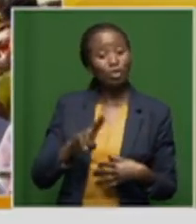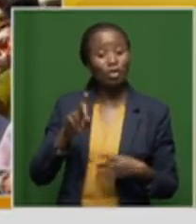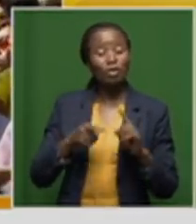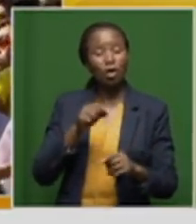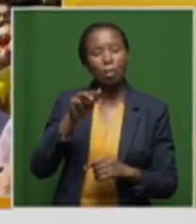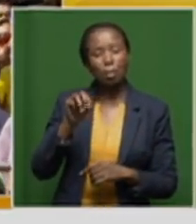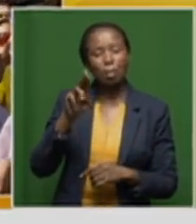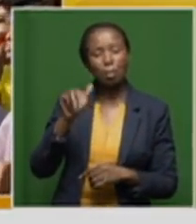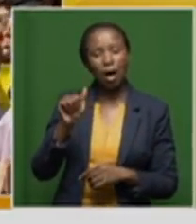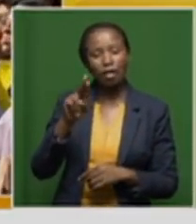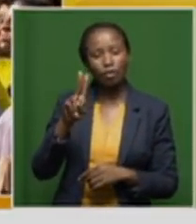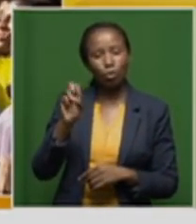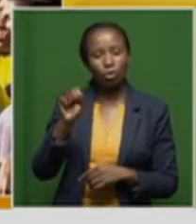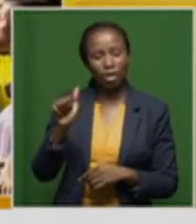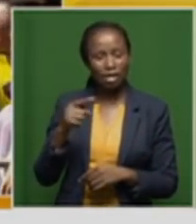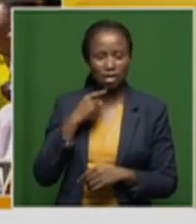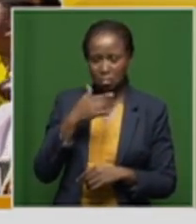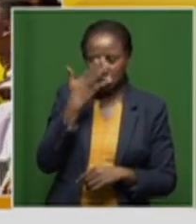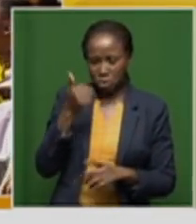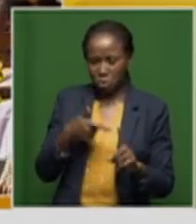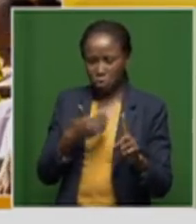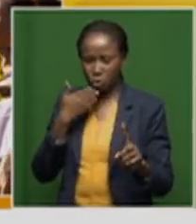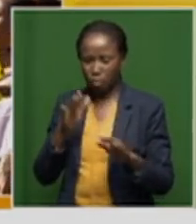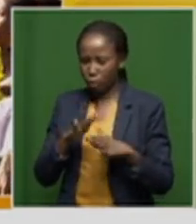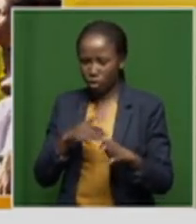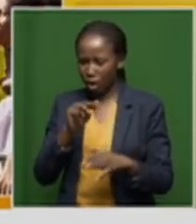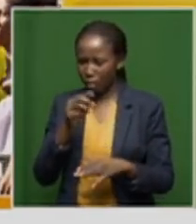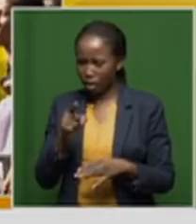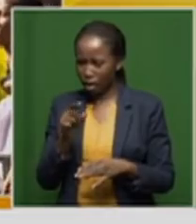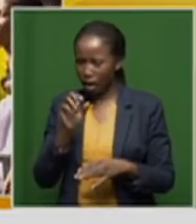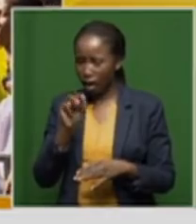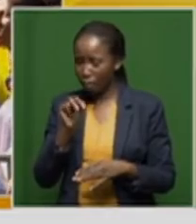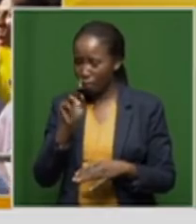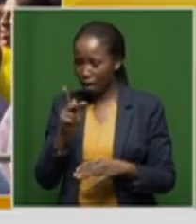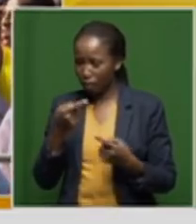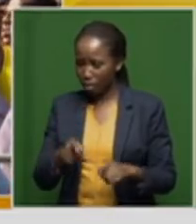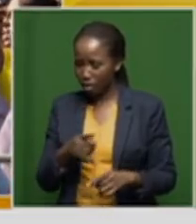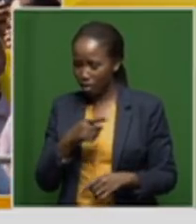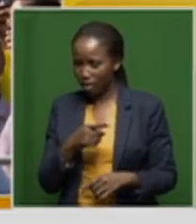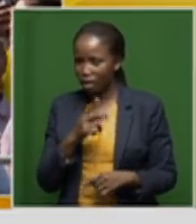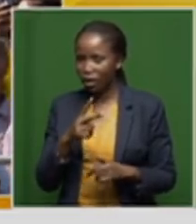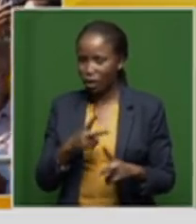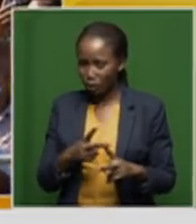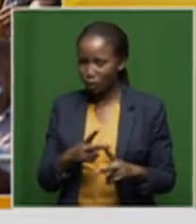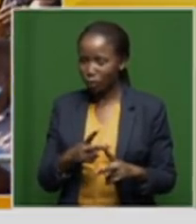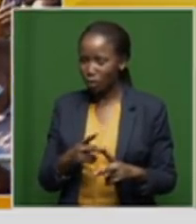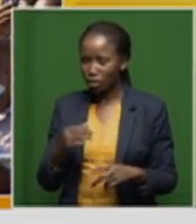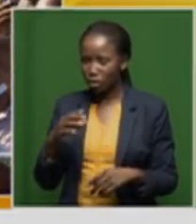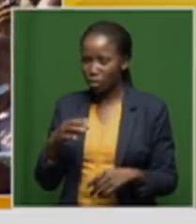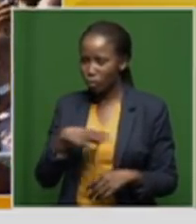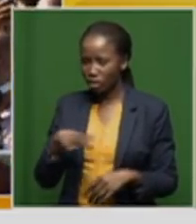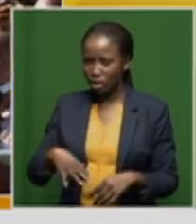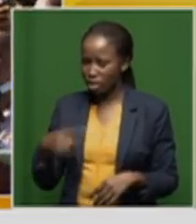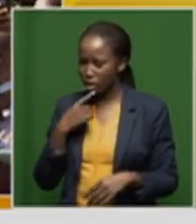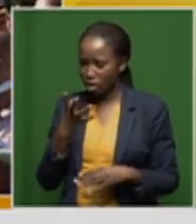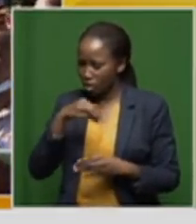Mavuso Msimang, he doesn't know who they are because they are not MK. In the words of former President Mbeki, he says he also doesn't know them. They are not members